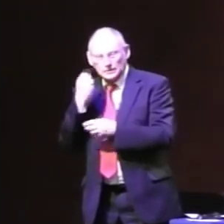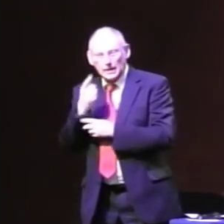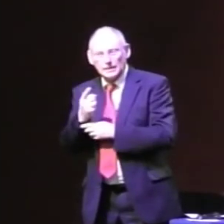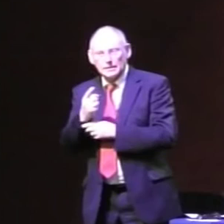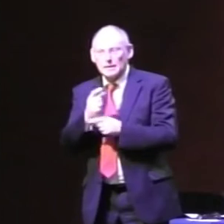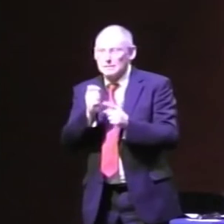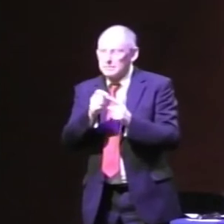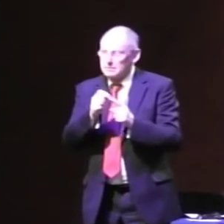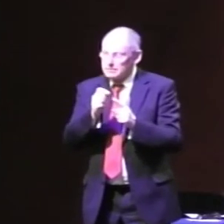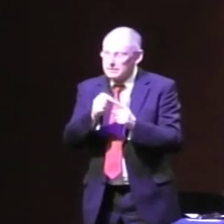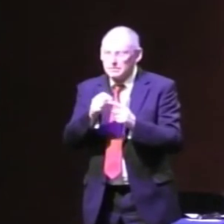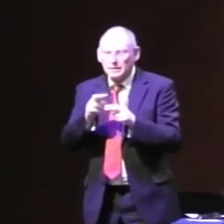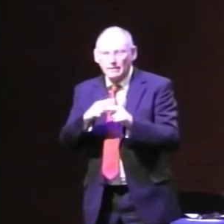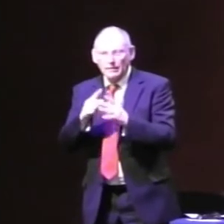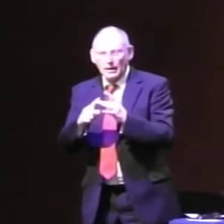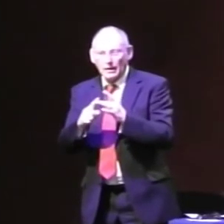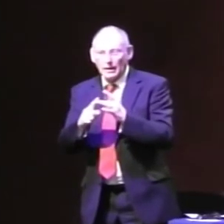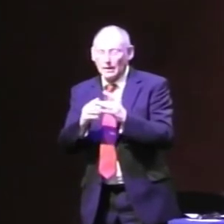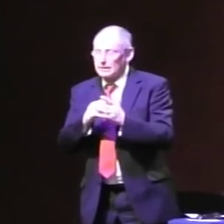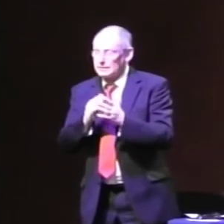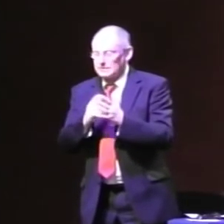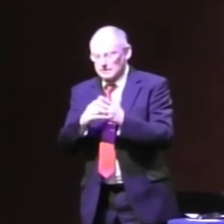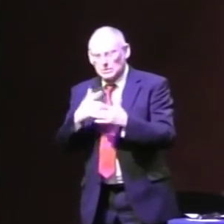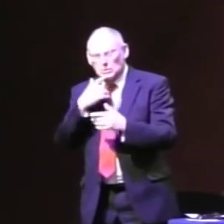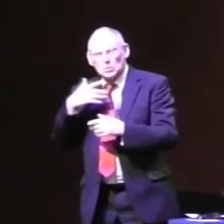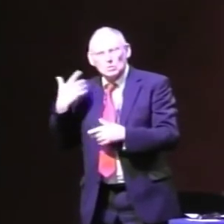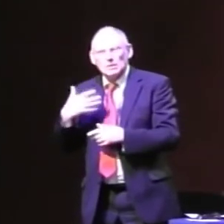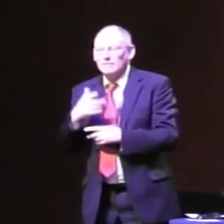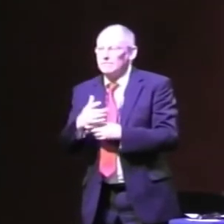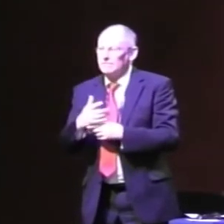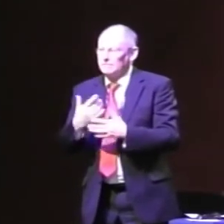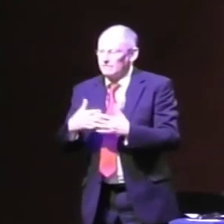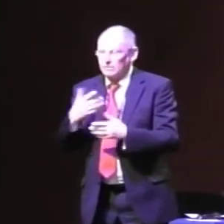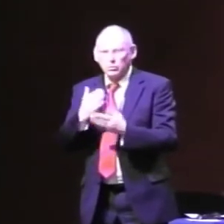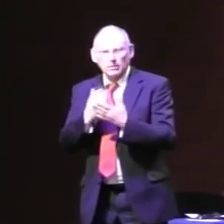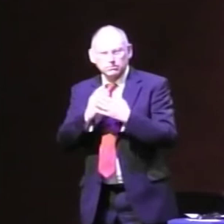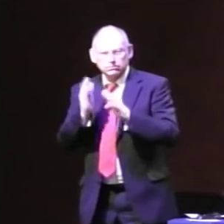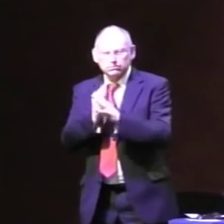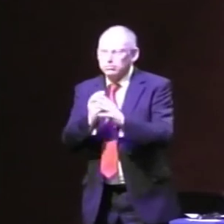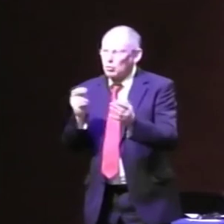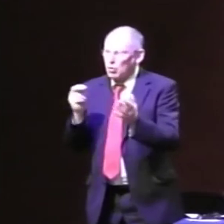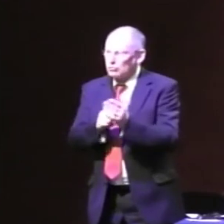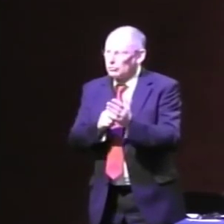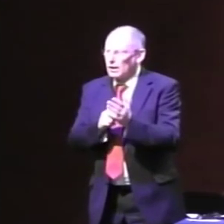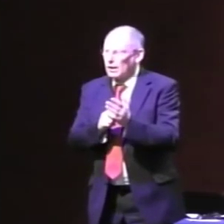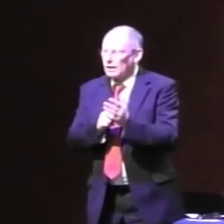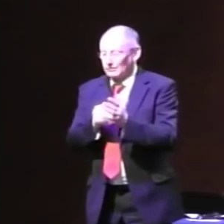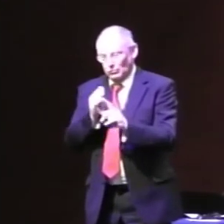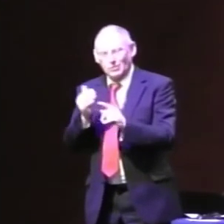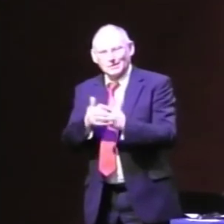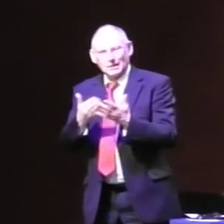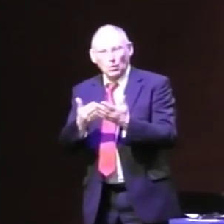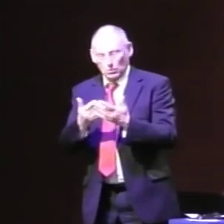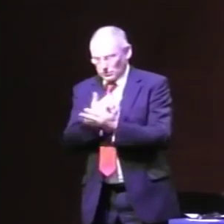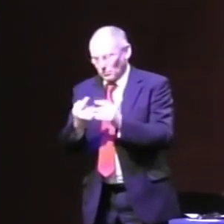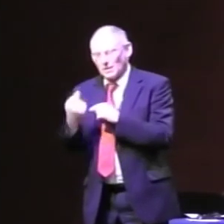PPP PFI has been eye-wateringly expensive, with secretive contracts that have been acknowledged now by so